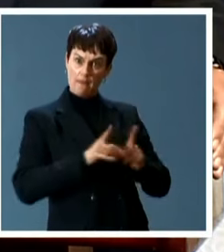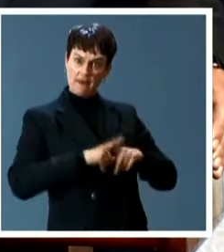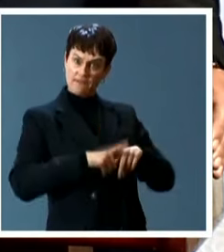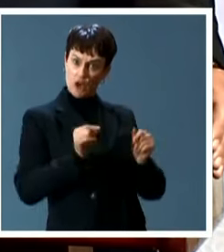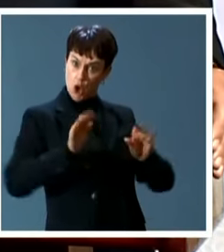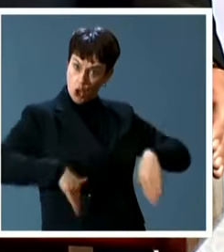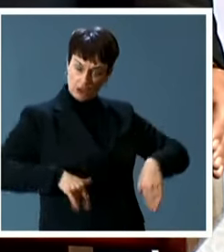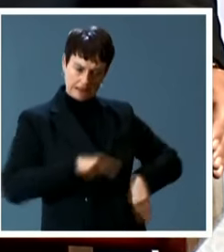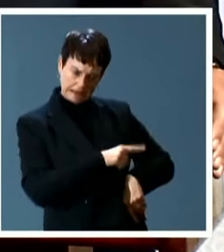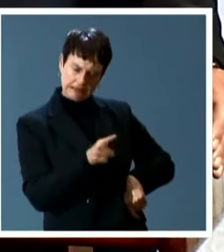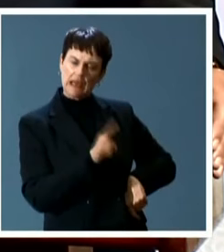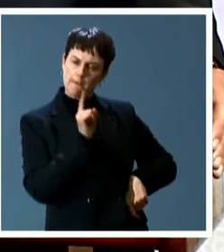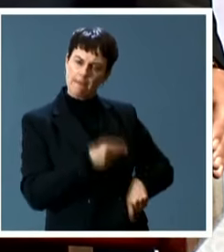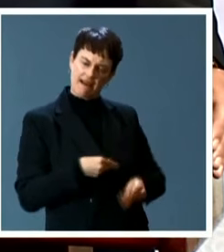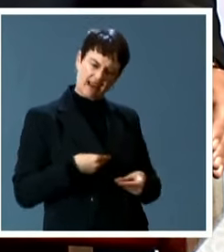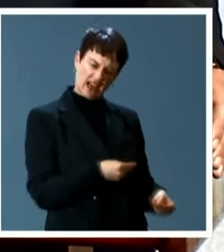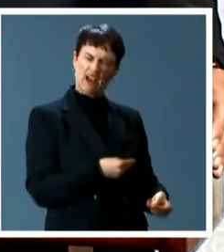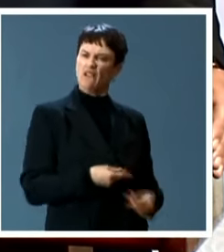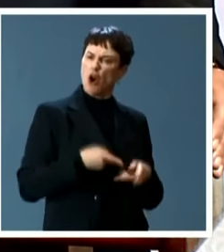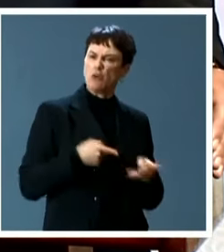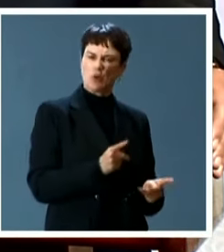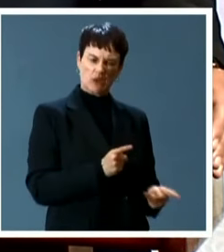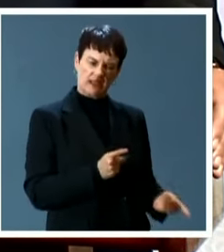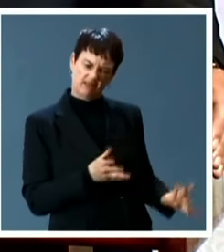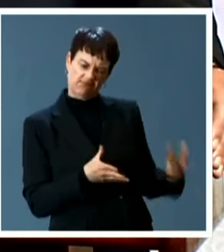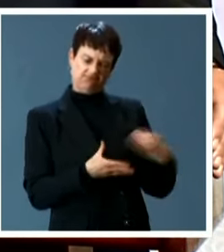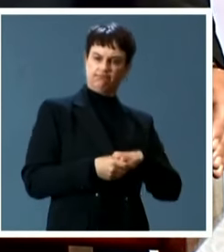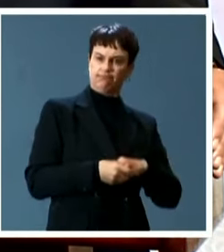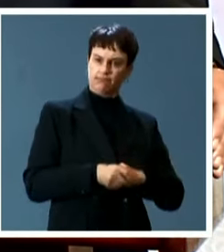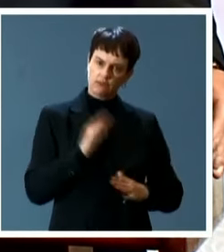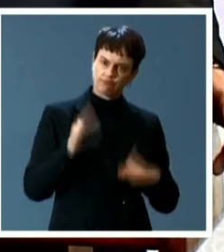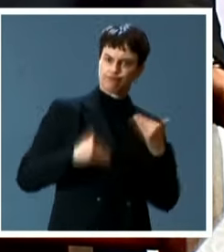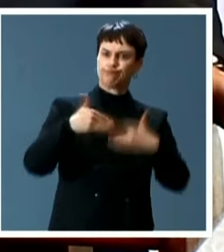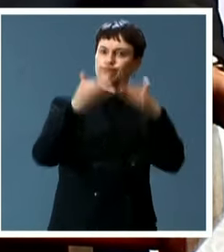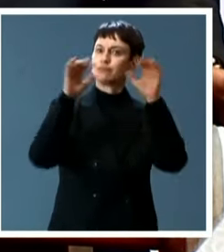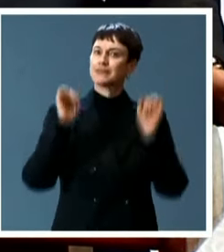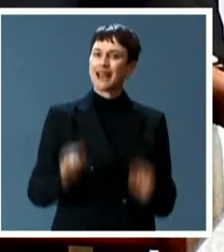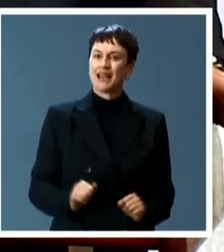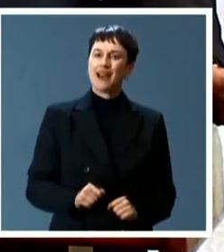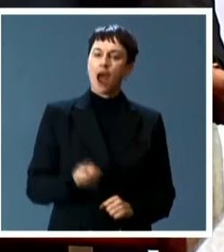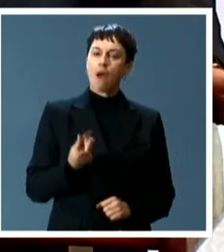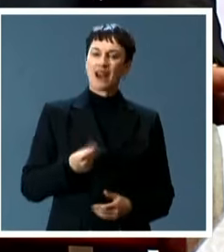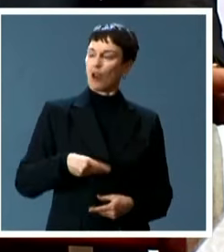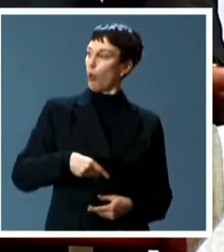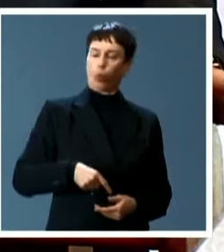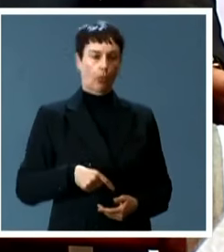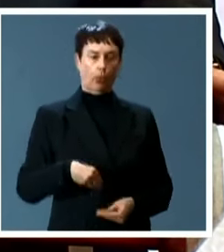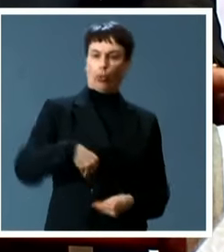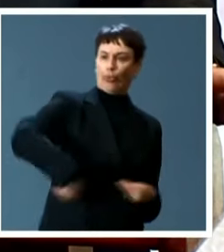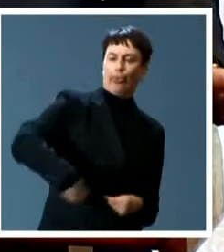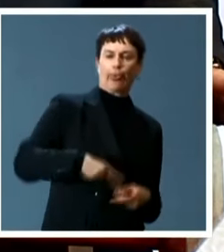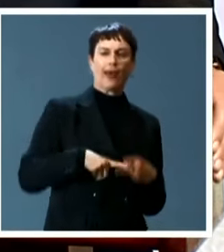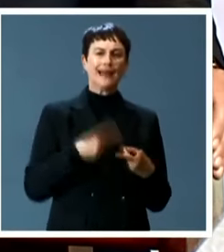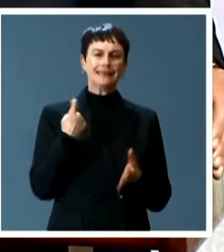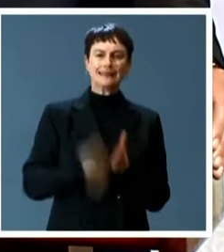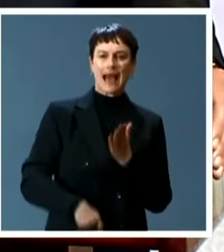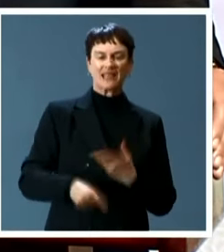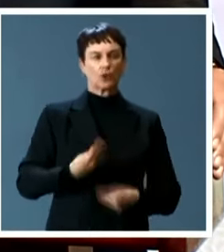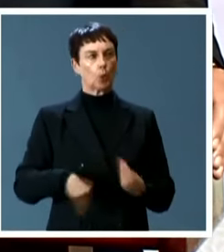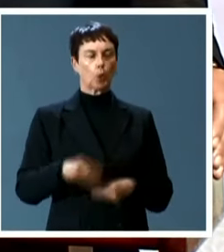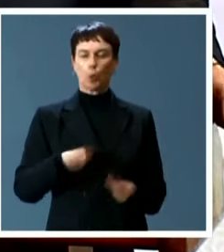financial flows, money laundering, and tax evasion must be prevented. A global consensus to end tax havens is